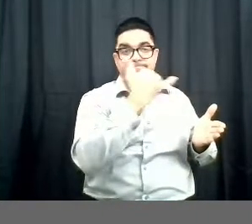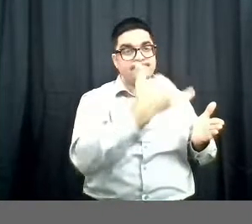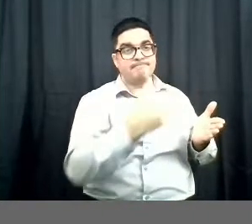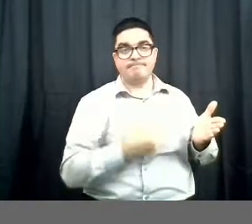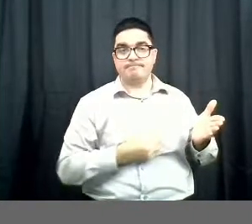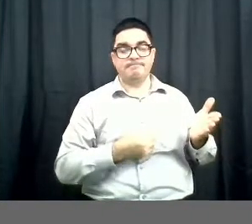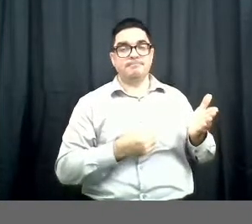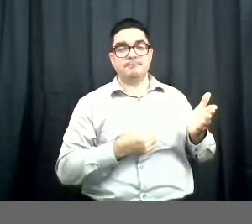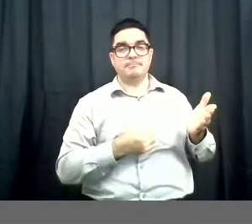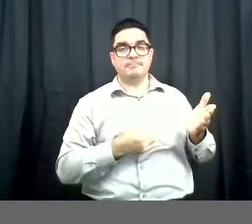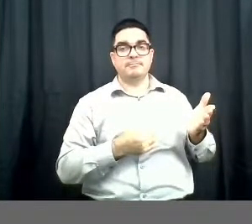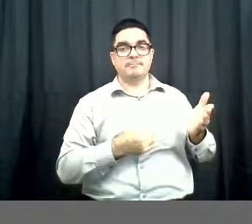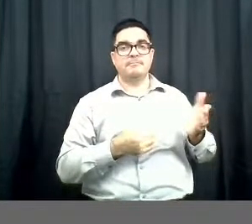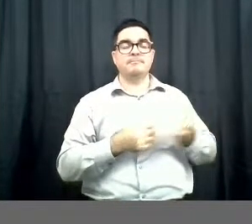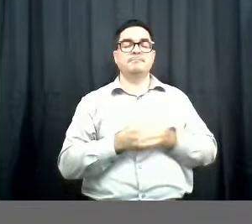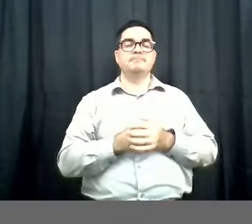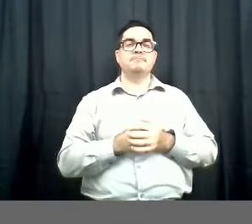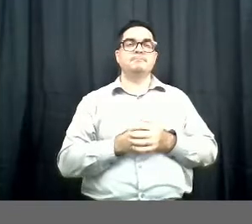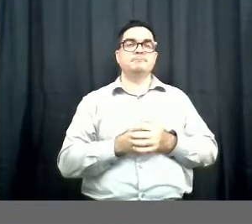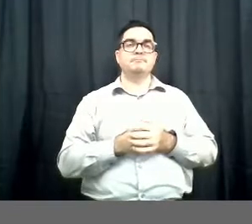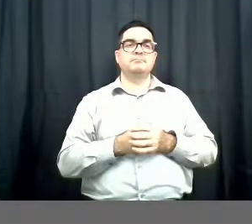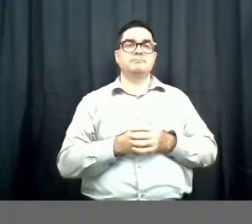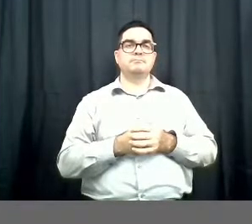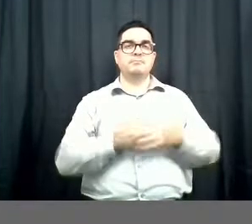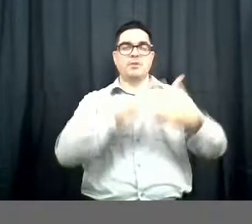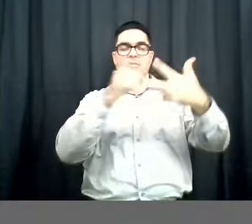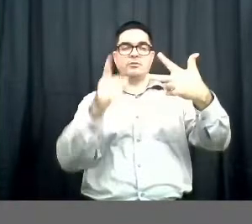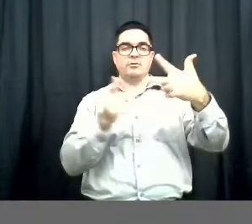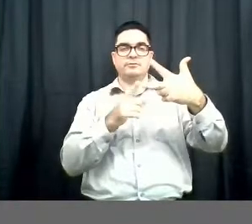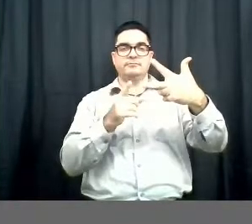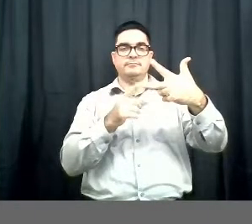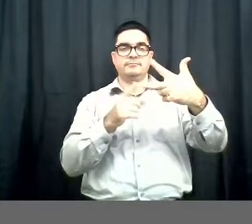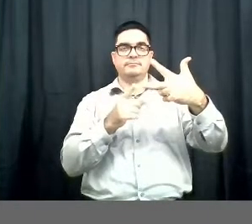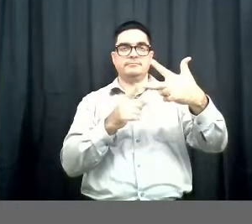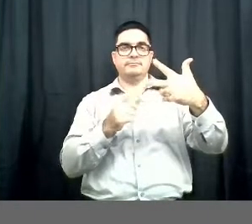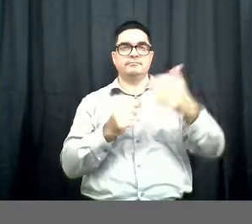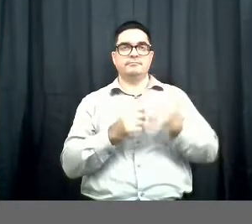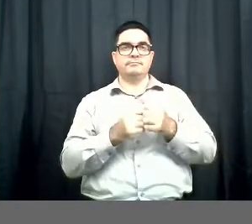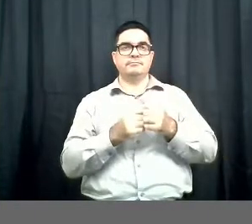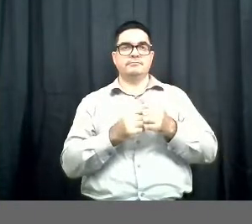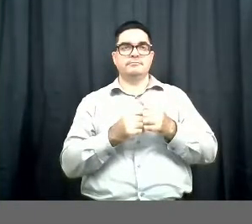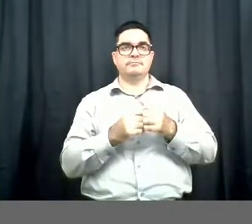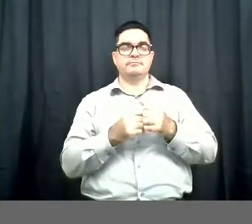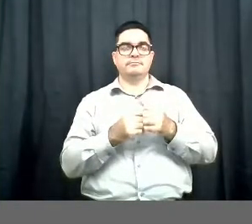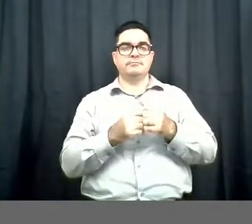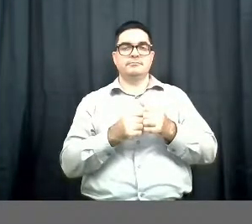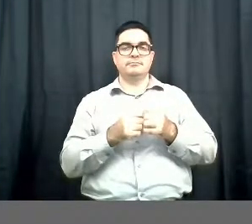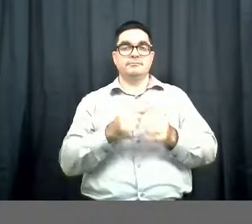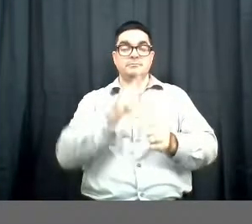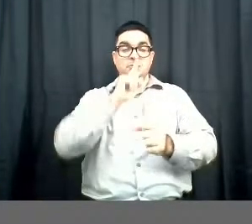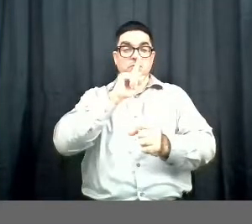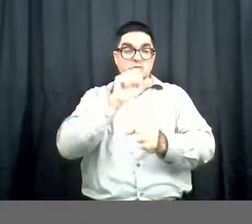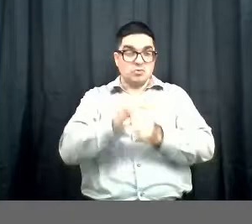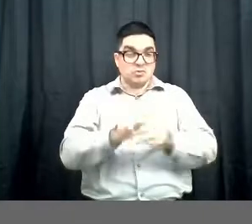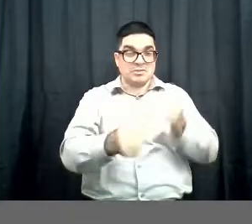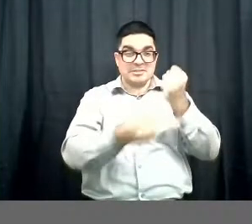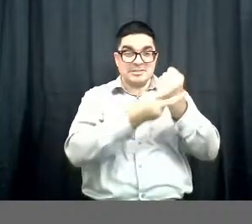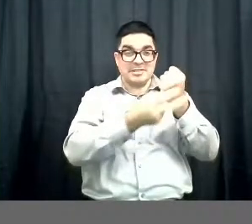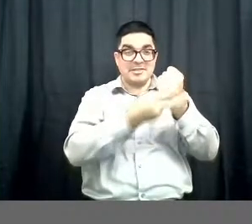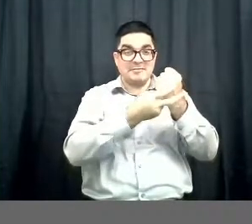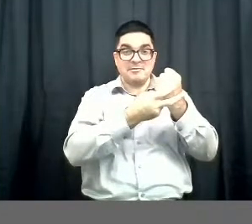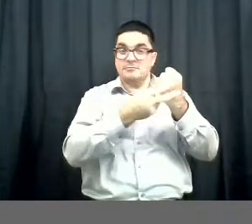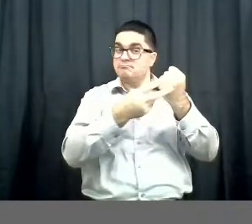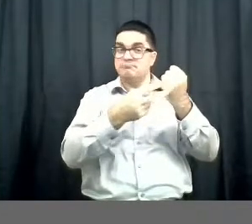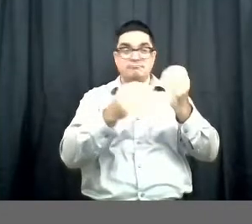plan by the end of fiscal year 23. Third, there's no insured savings in the laws. There's a lot of discussion of